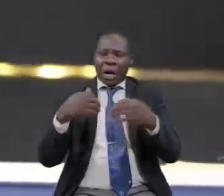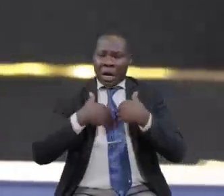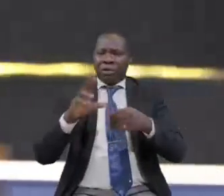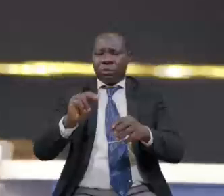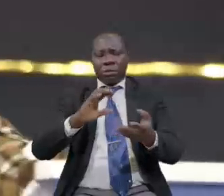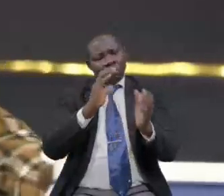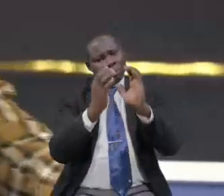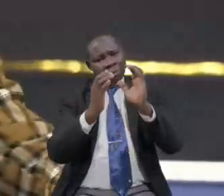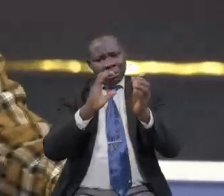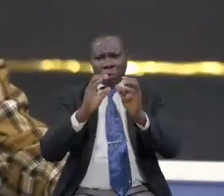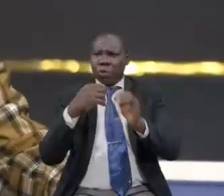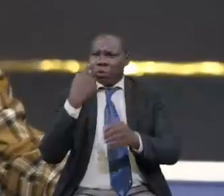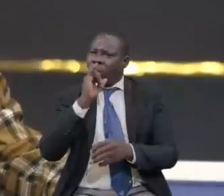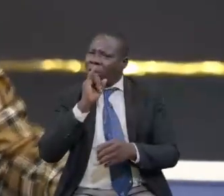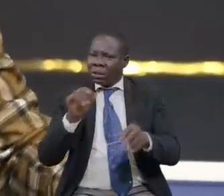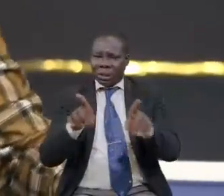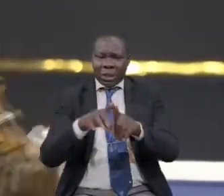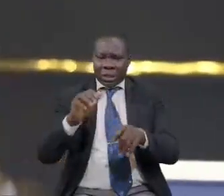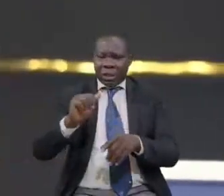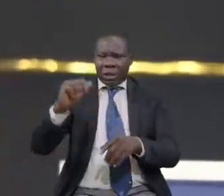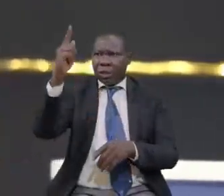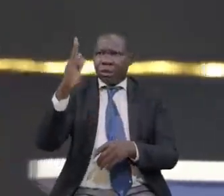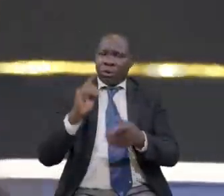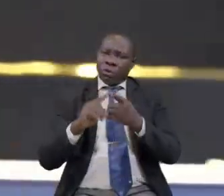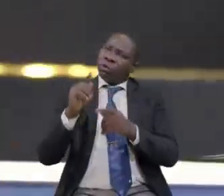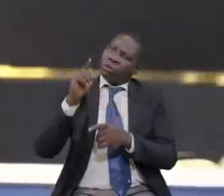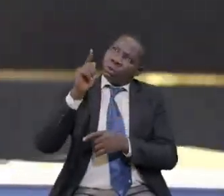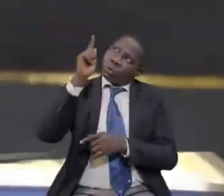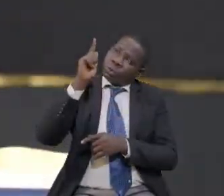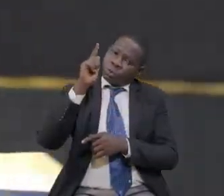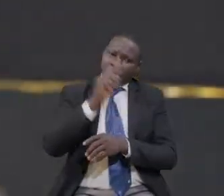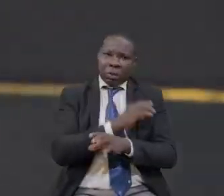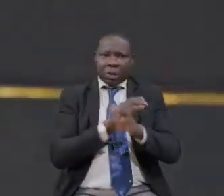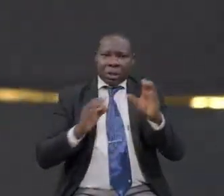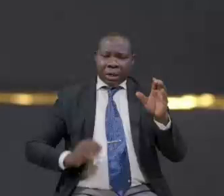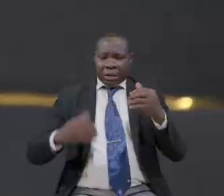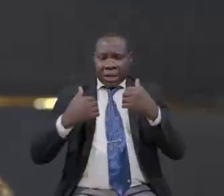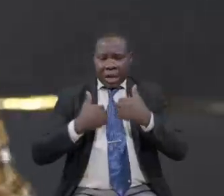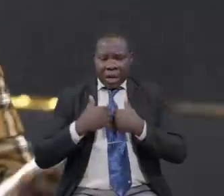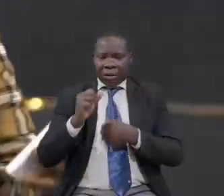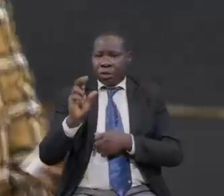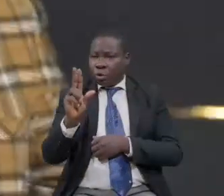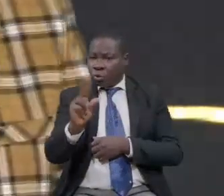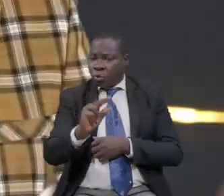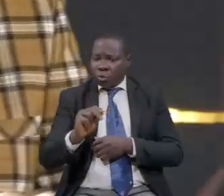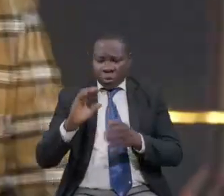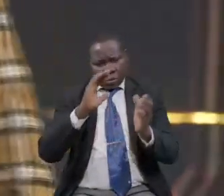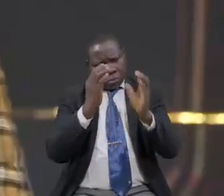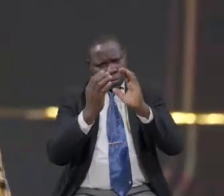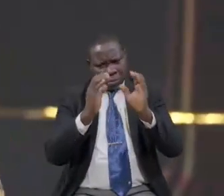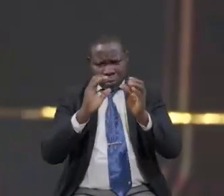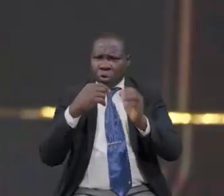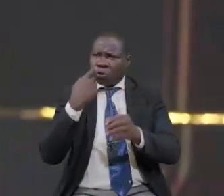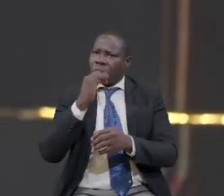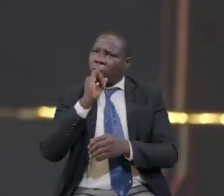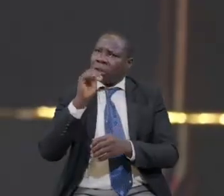a God like unto thee? Christ has no comparison. Who is a God like